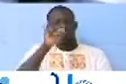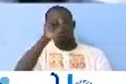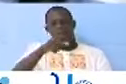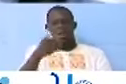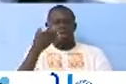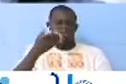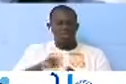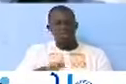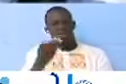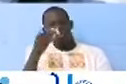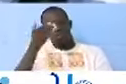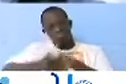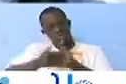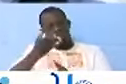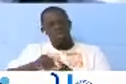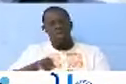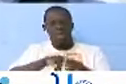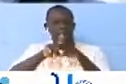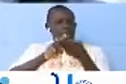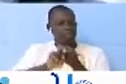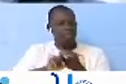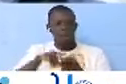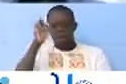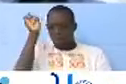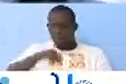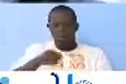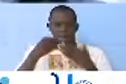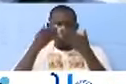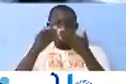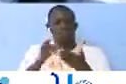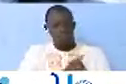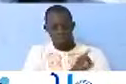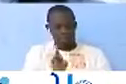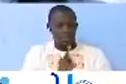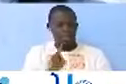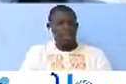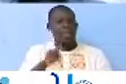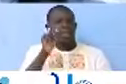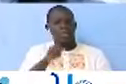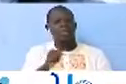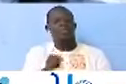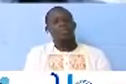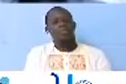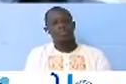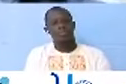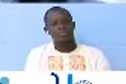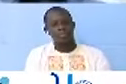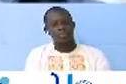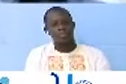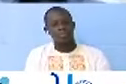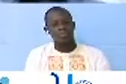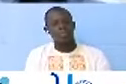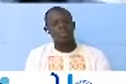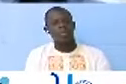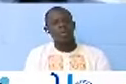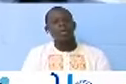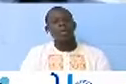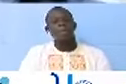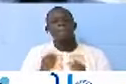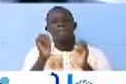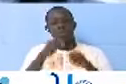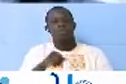plus your close relatives, I will tell them. Oh, that. Will the mind steady? For them